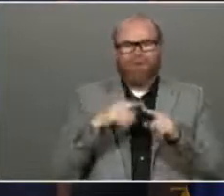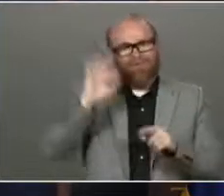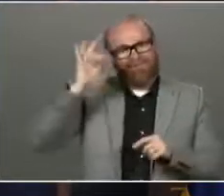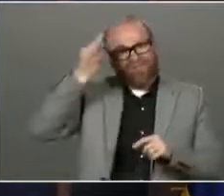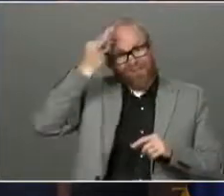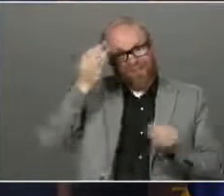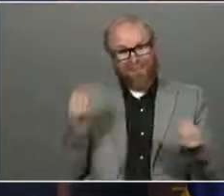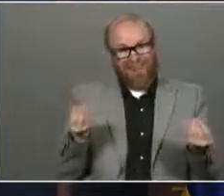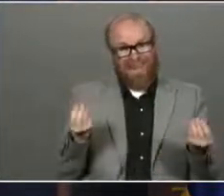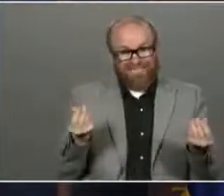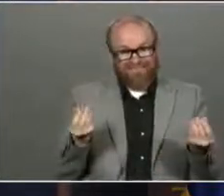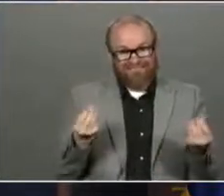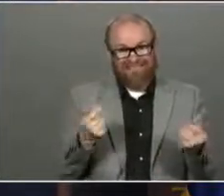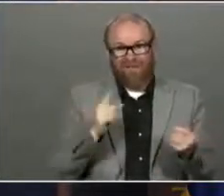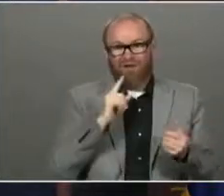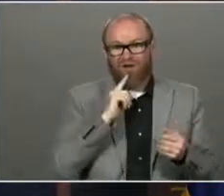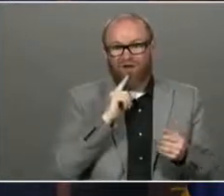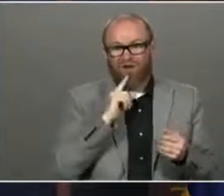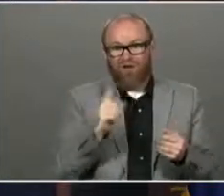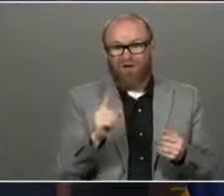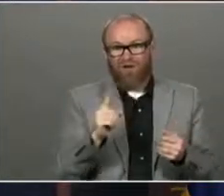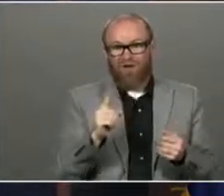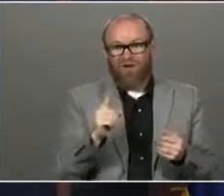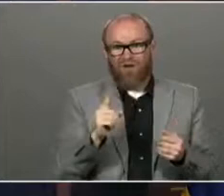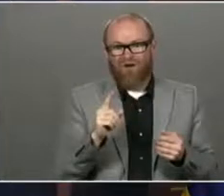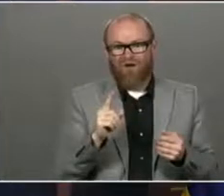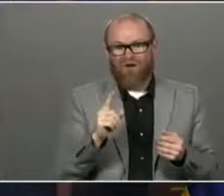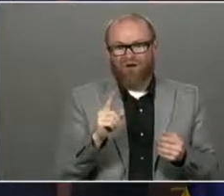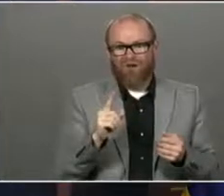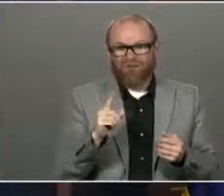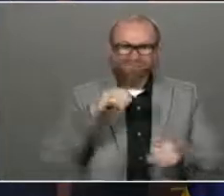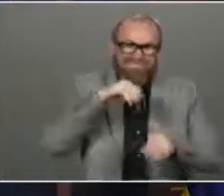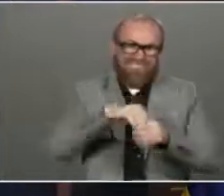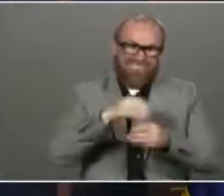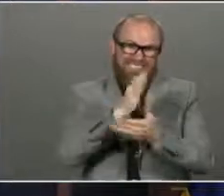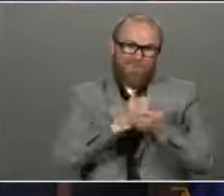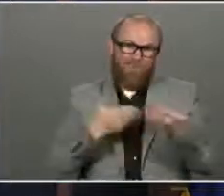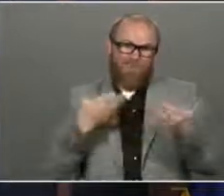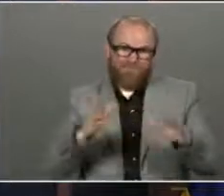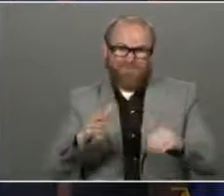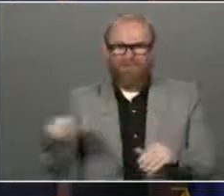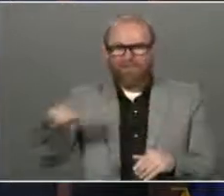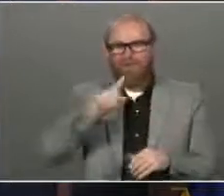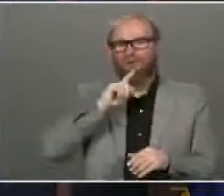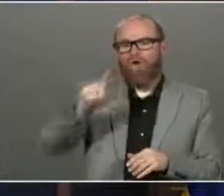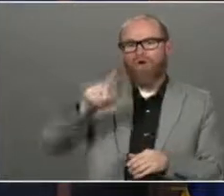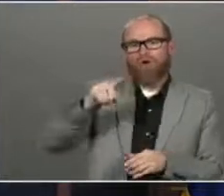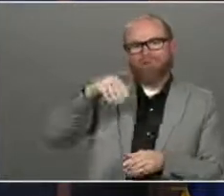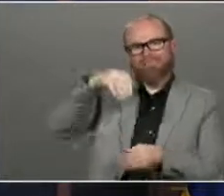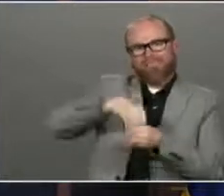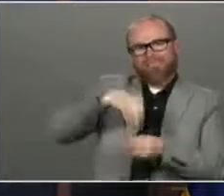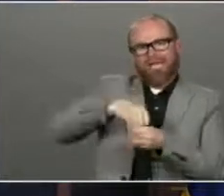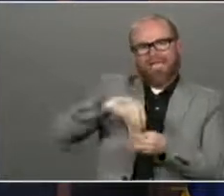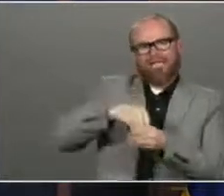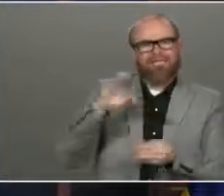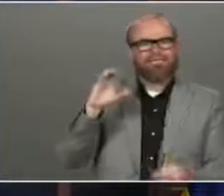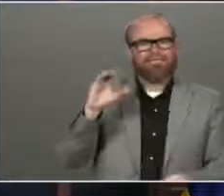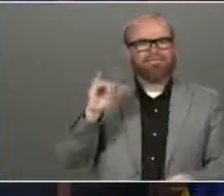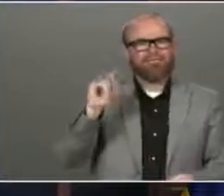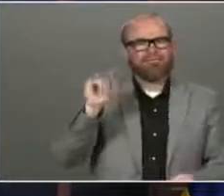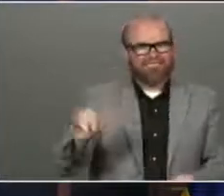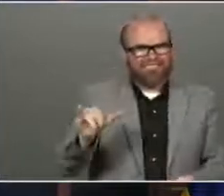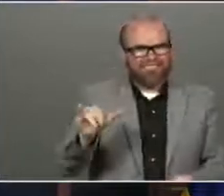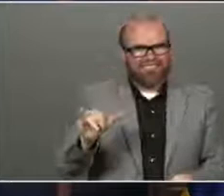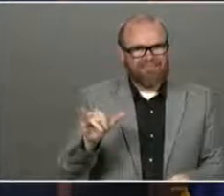lands that are abut and in some cases are inside of cities